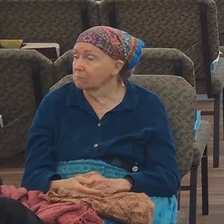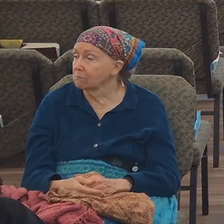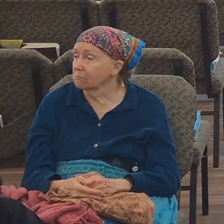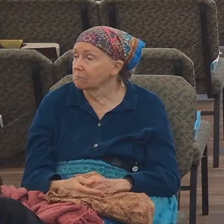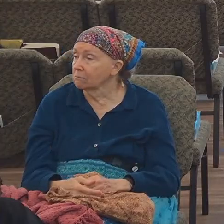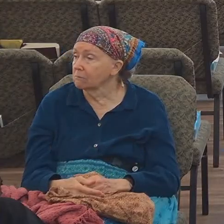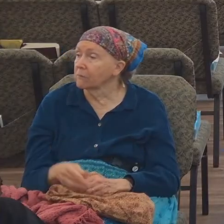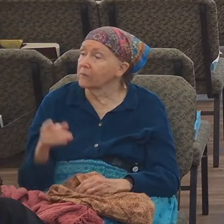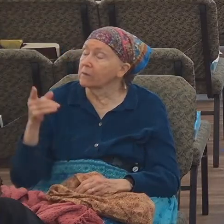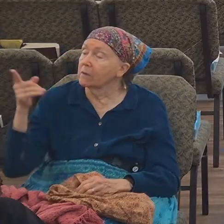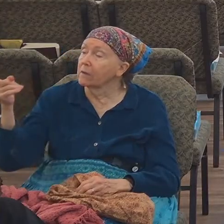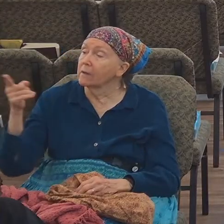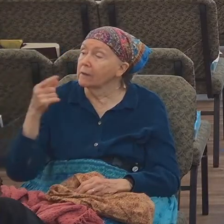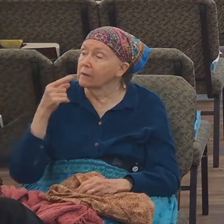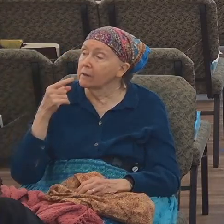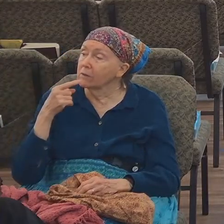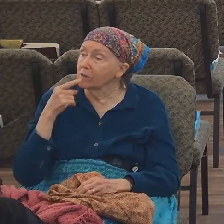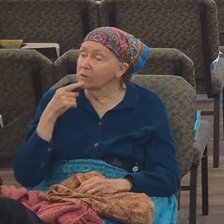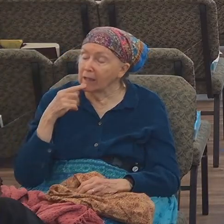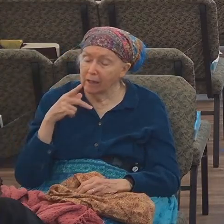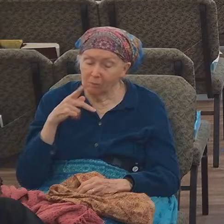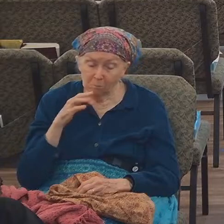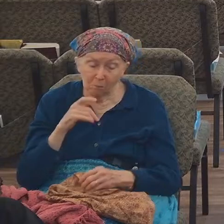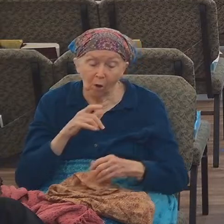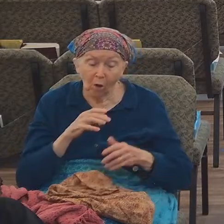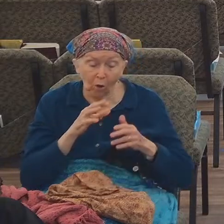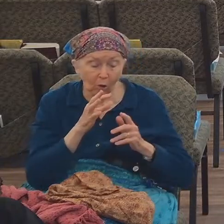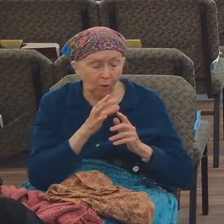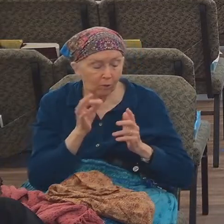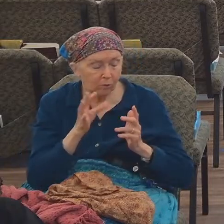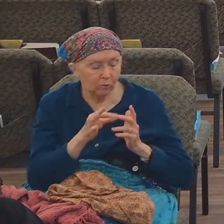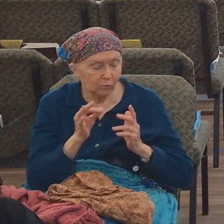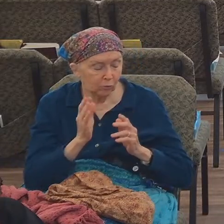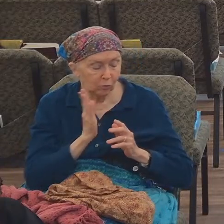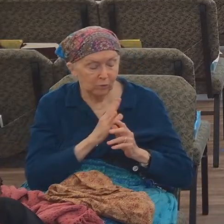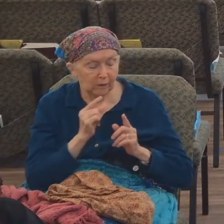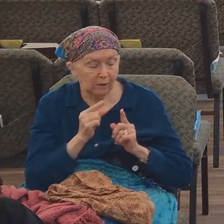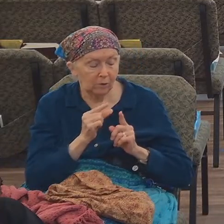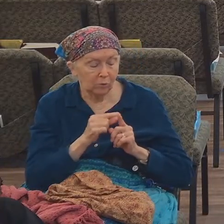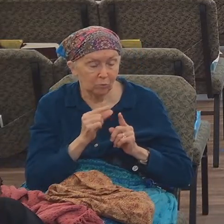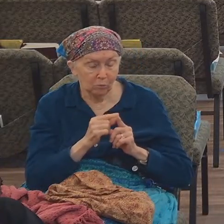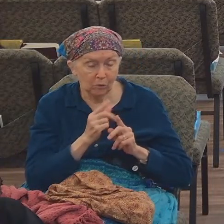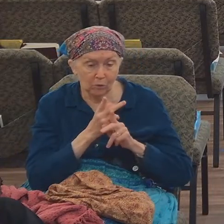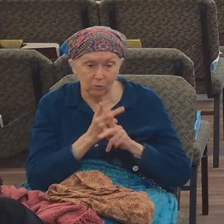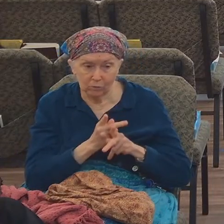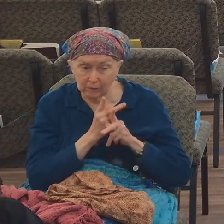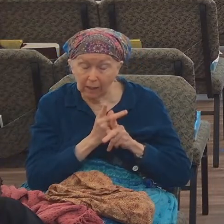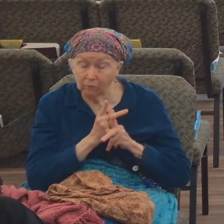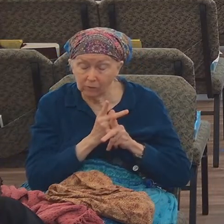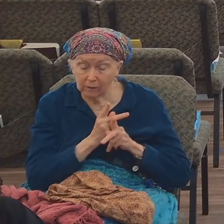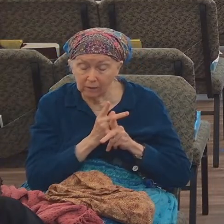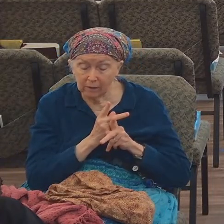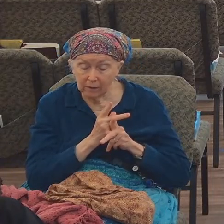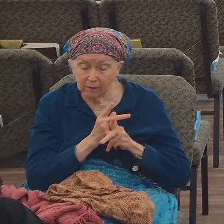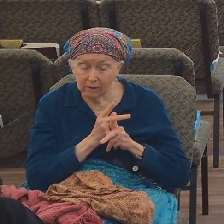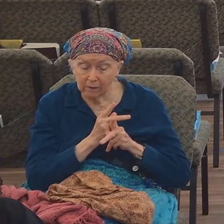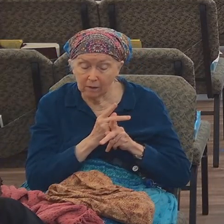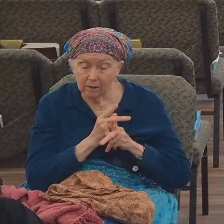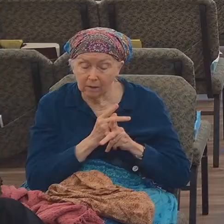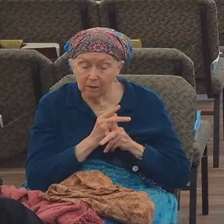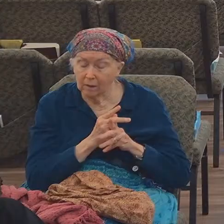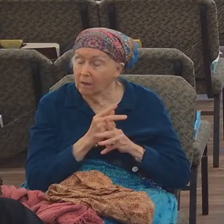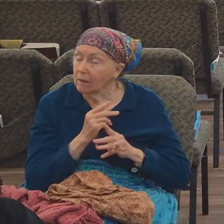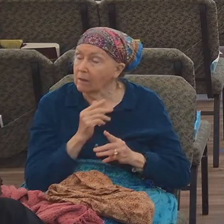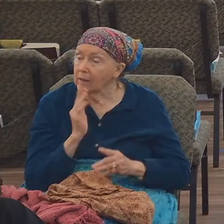You mentioned how Paul chooses his words carefully. And while that being the case, his